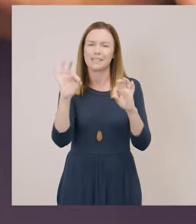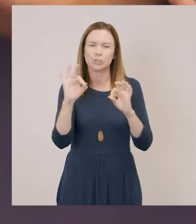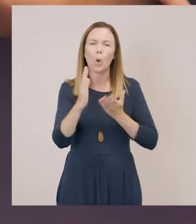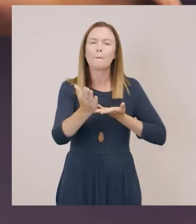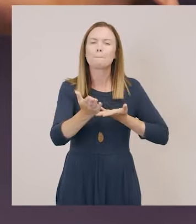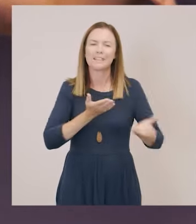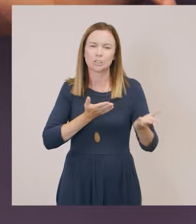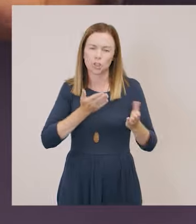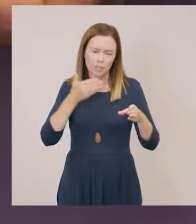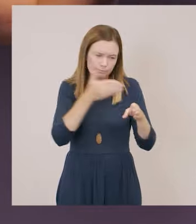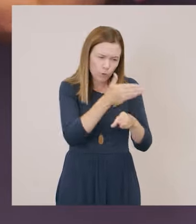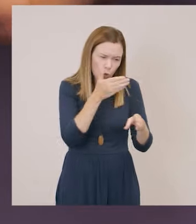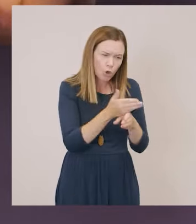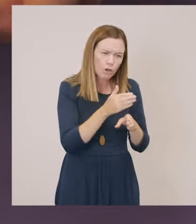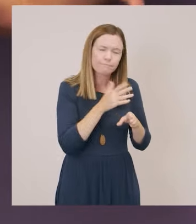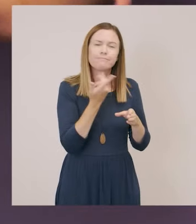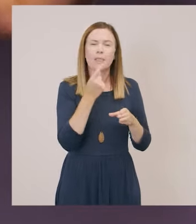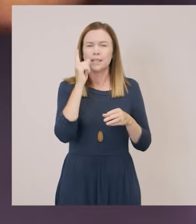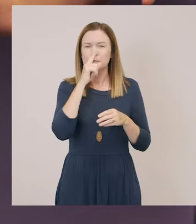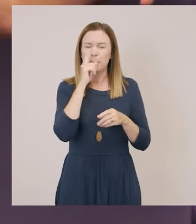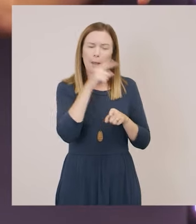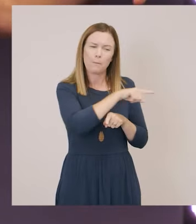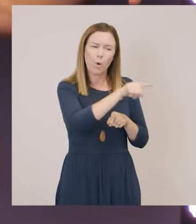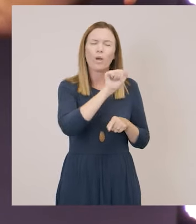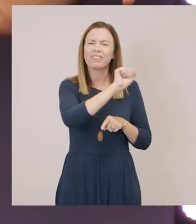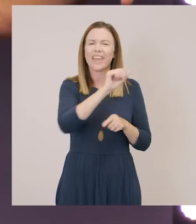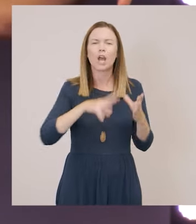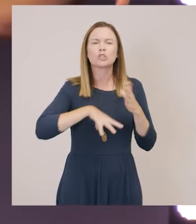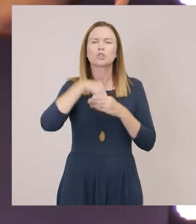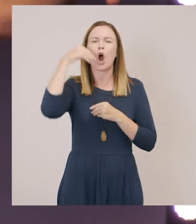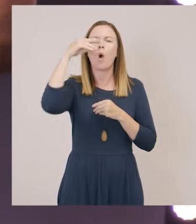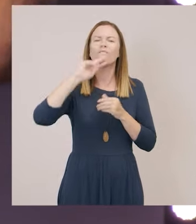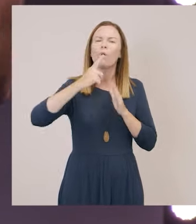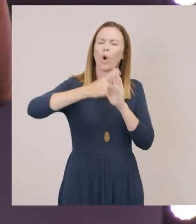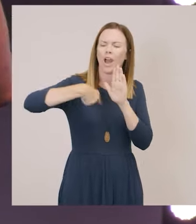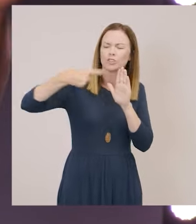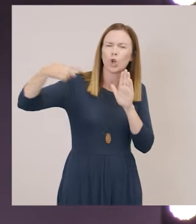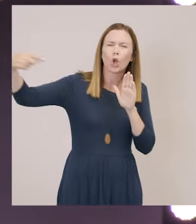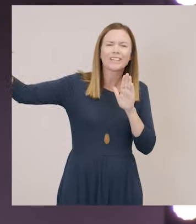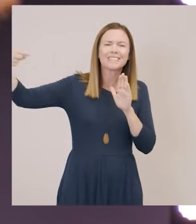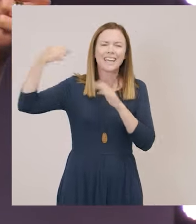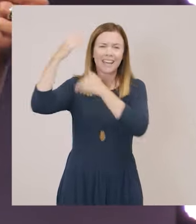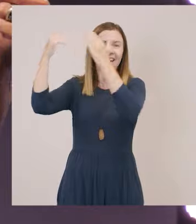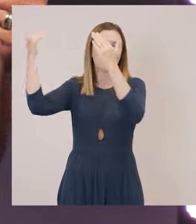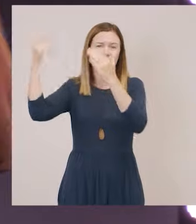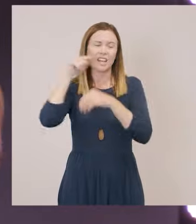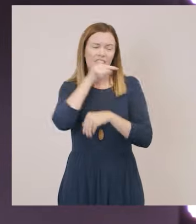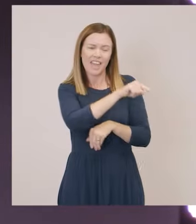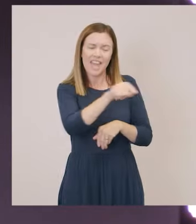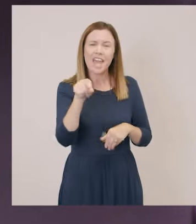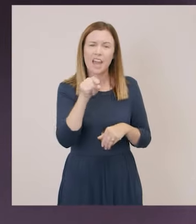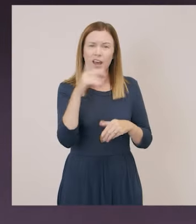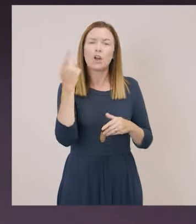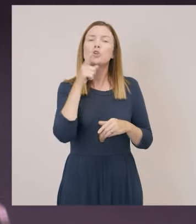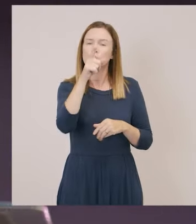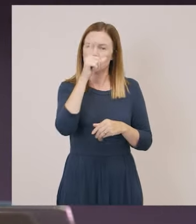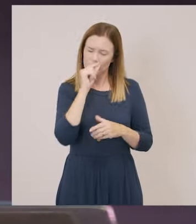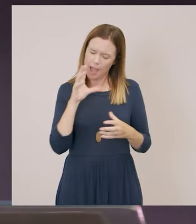field. And there are people's eternal souls at stake. And you can take up your place in the